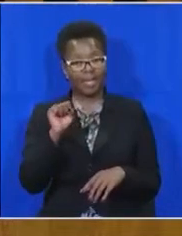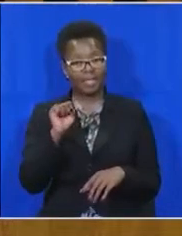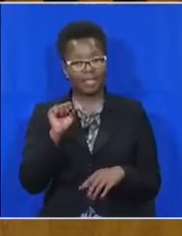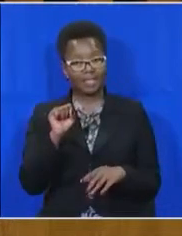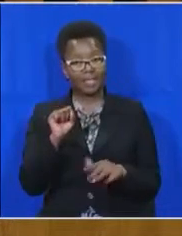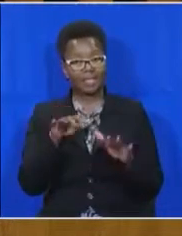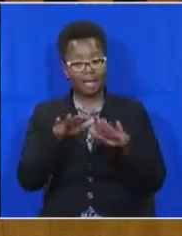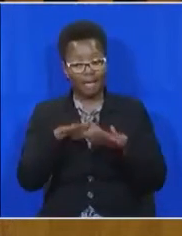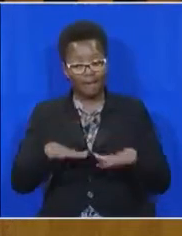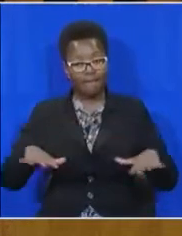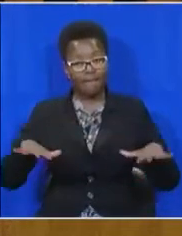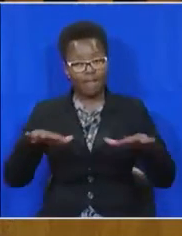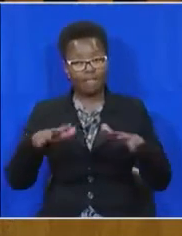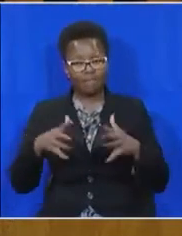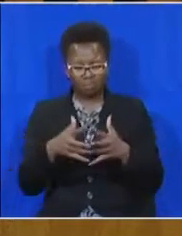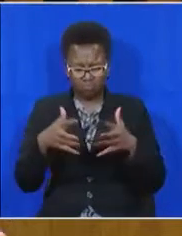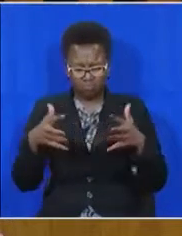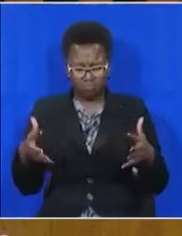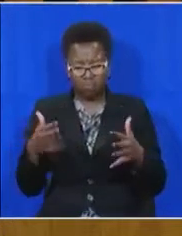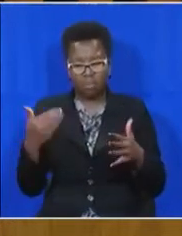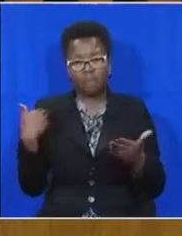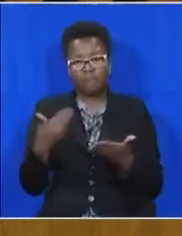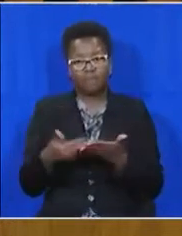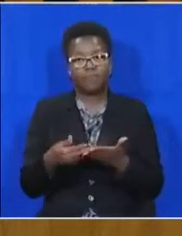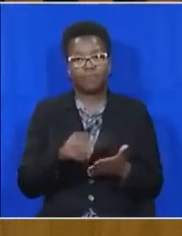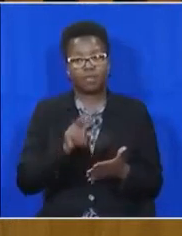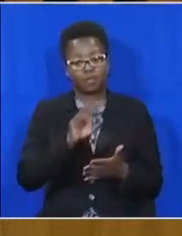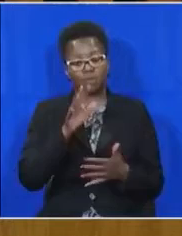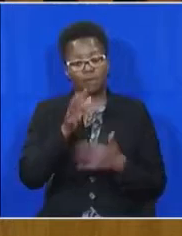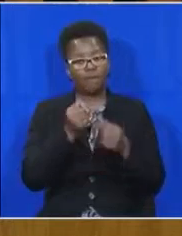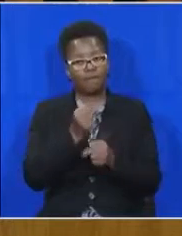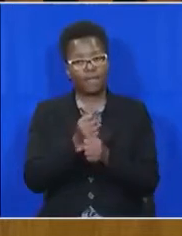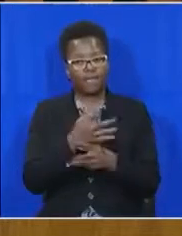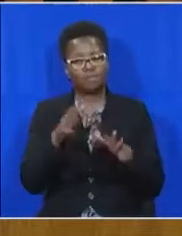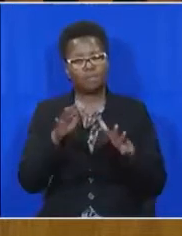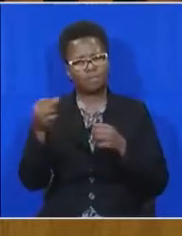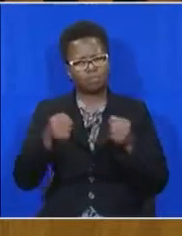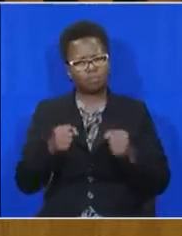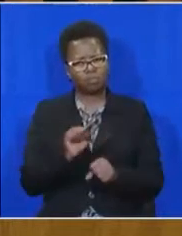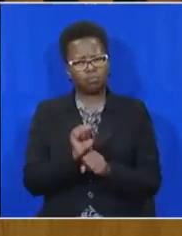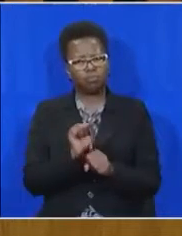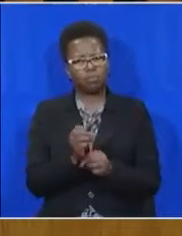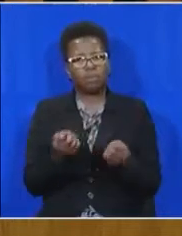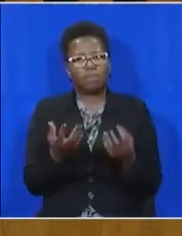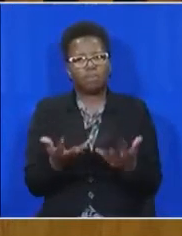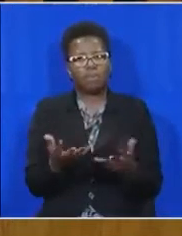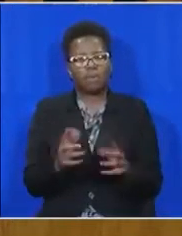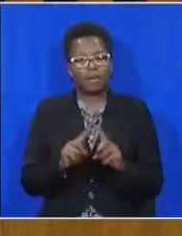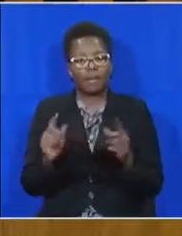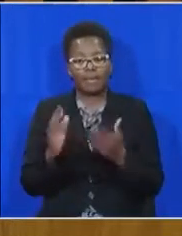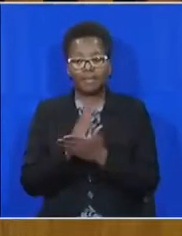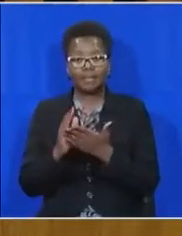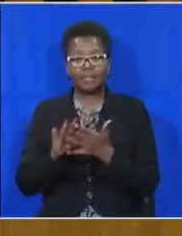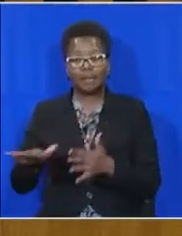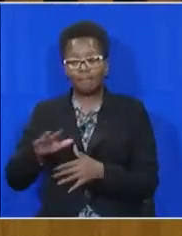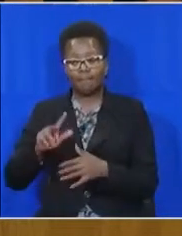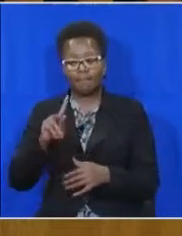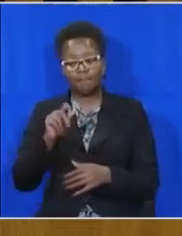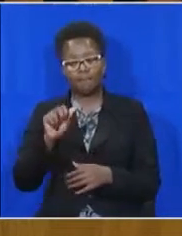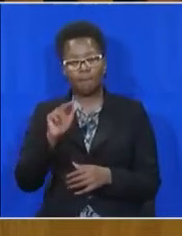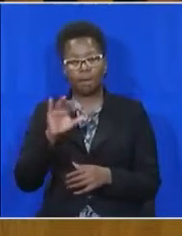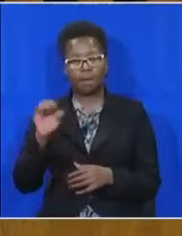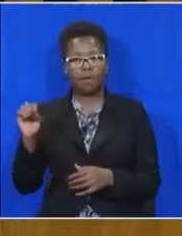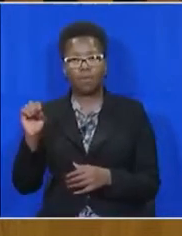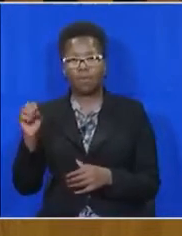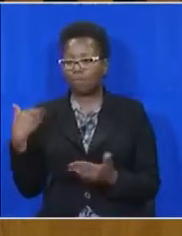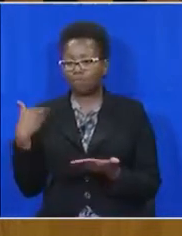for 25 years, was started on less than 1 trillion cubic feet of gas. Estimates of what may be under the Karoo range from nothing at